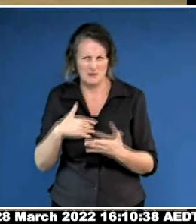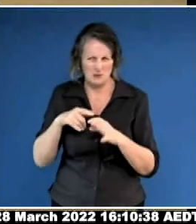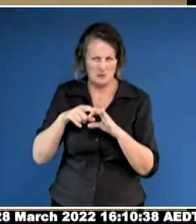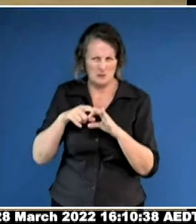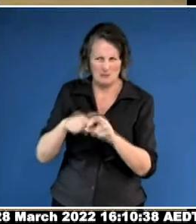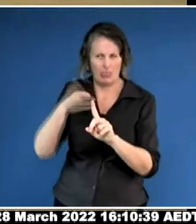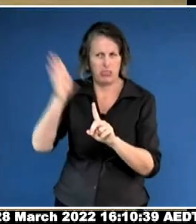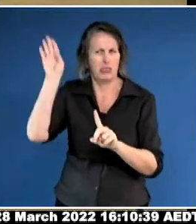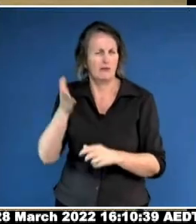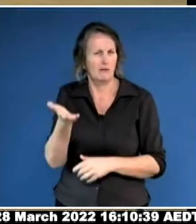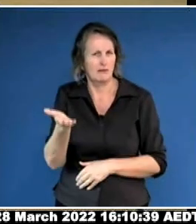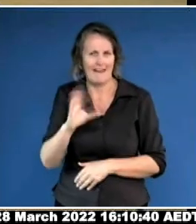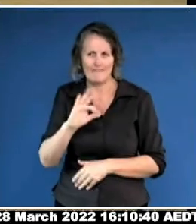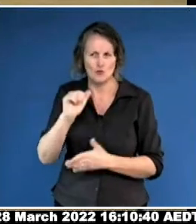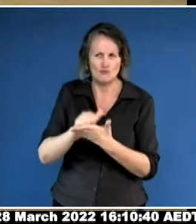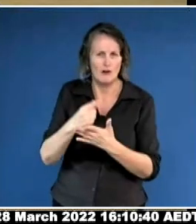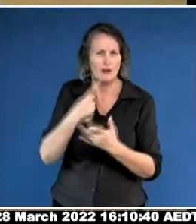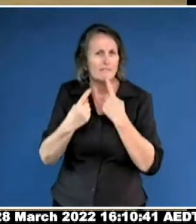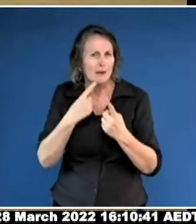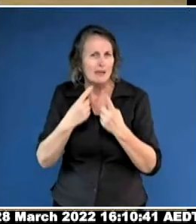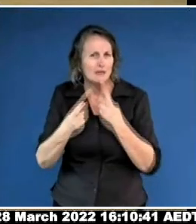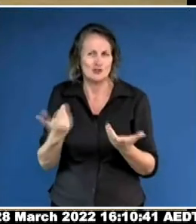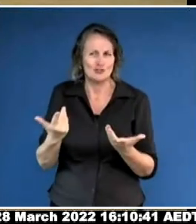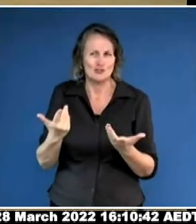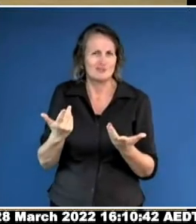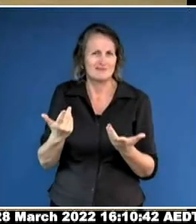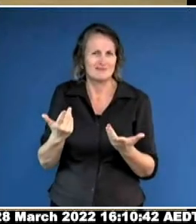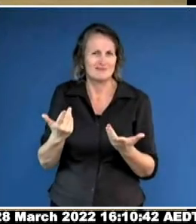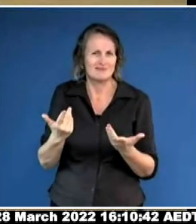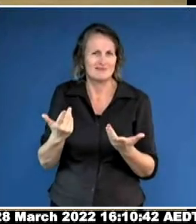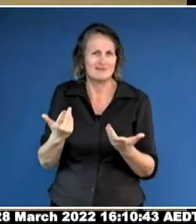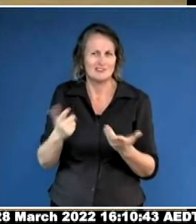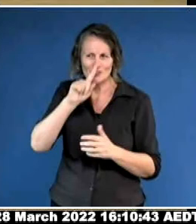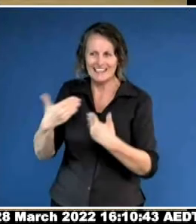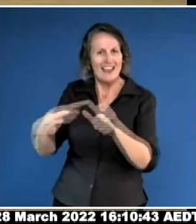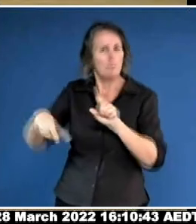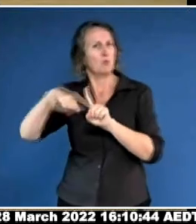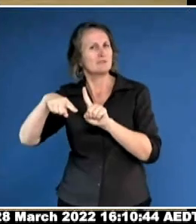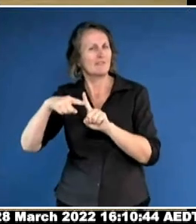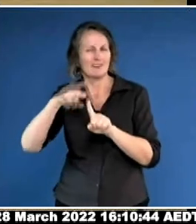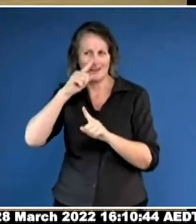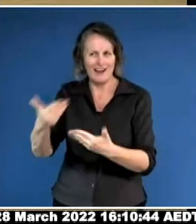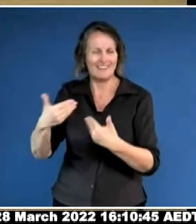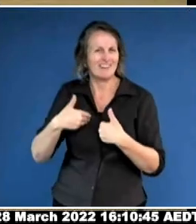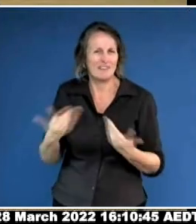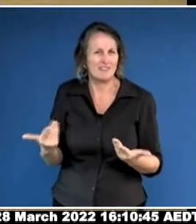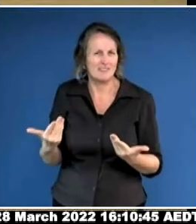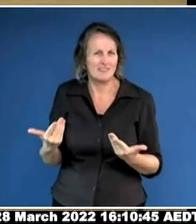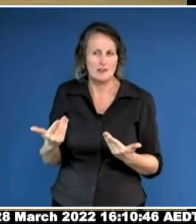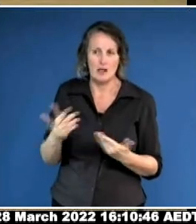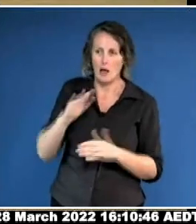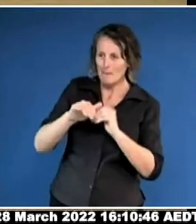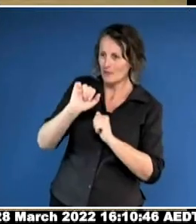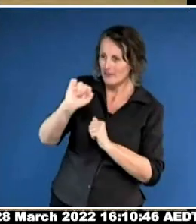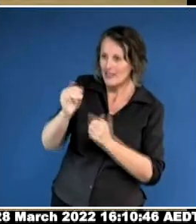questions. She didn't have the information needed to speak to my inquiry in a positive way and tell me about how her